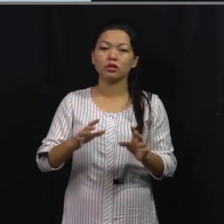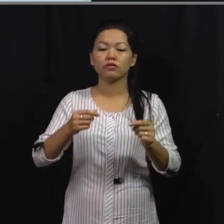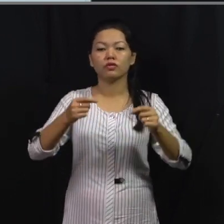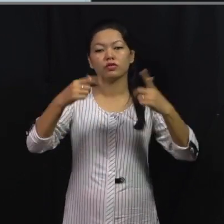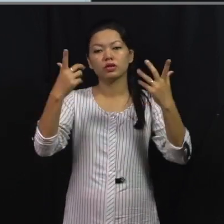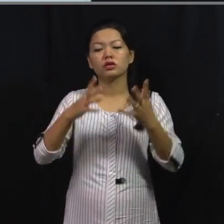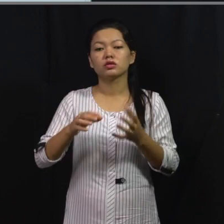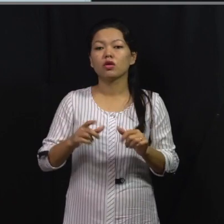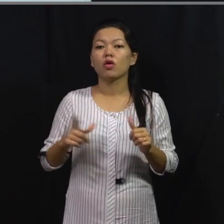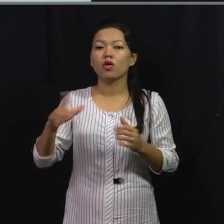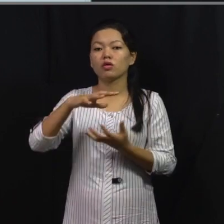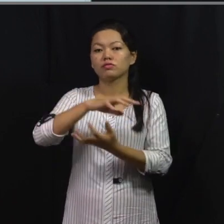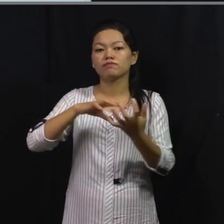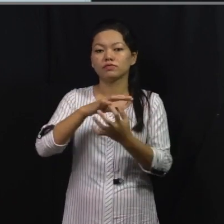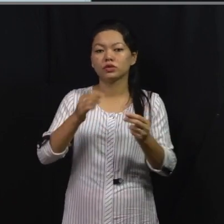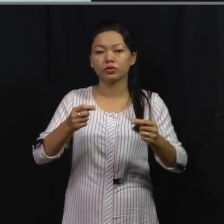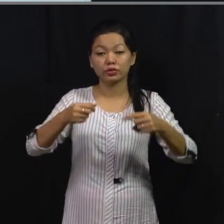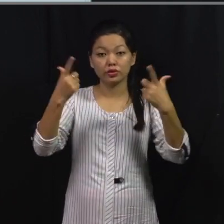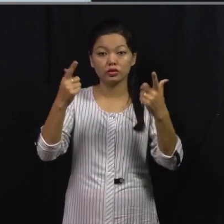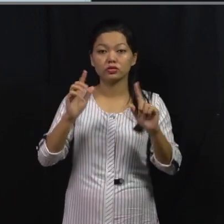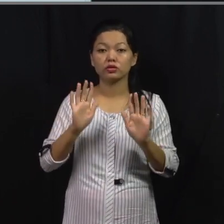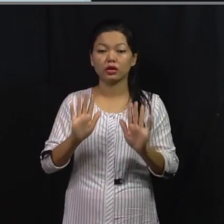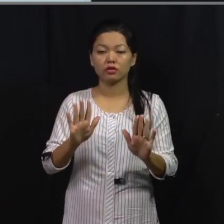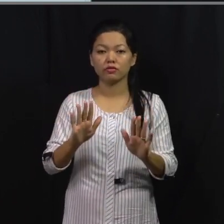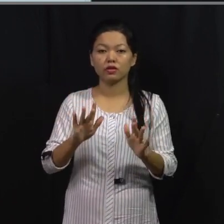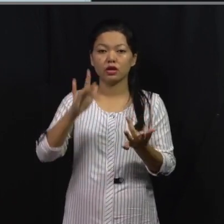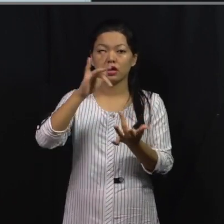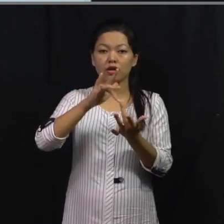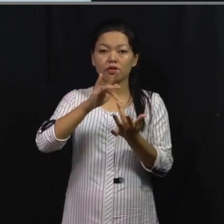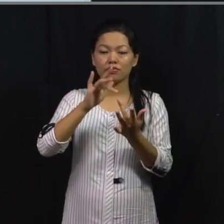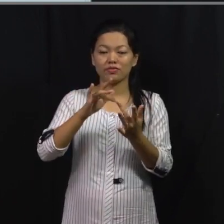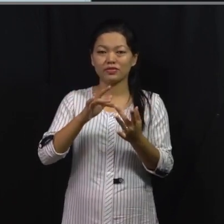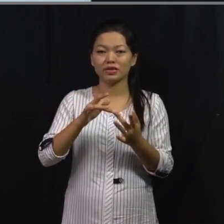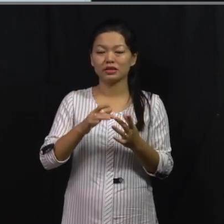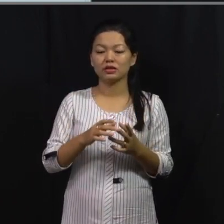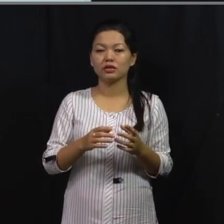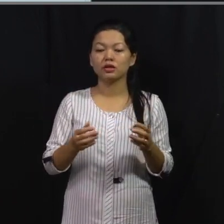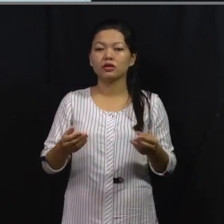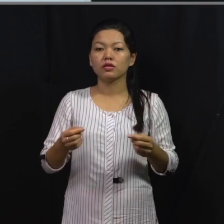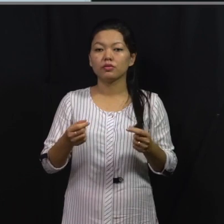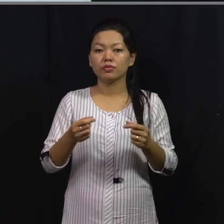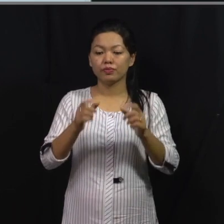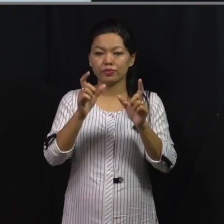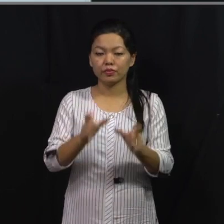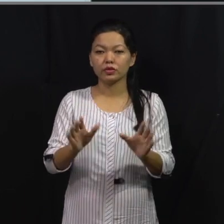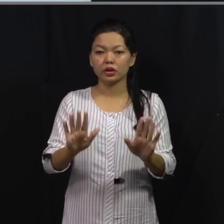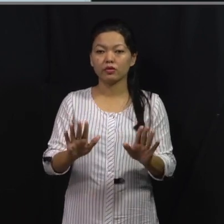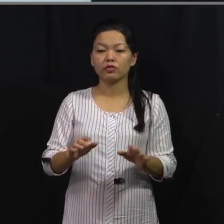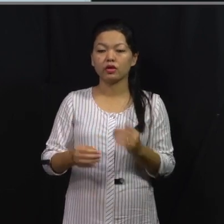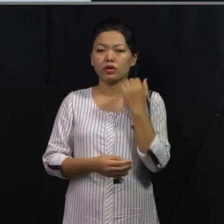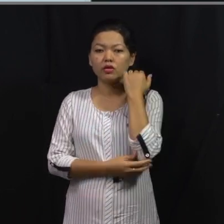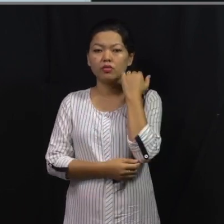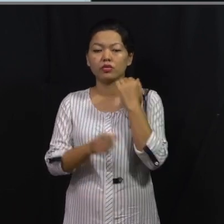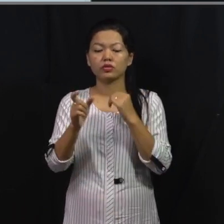caste, okay. So these are the group of people. Now what happened is that Mandal Commission divides this OBCs into two categories, okay,